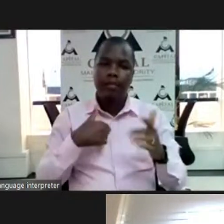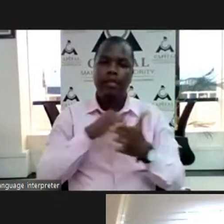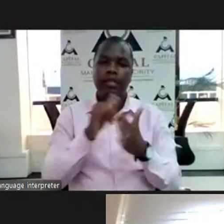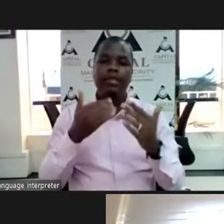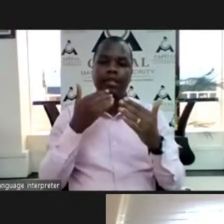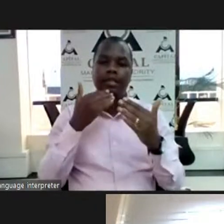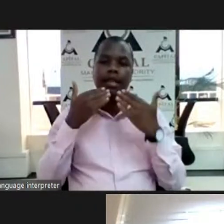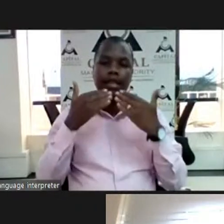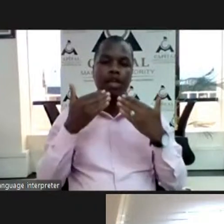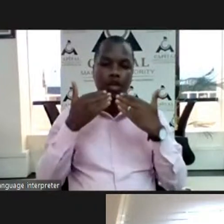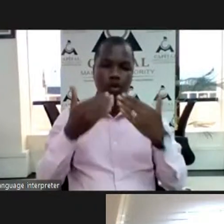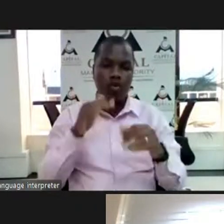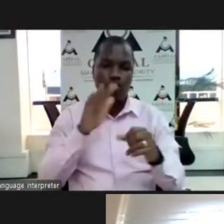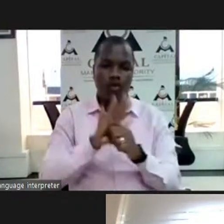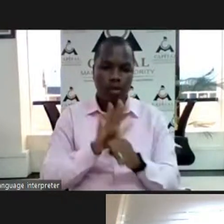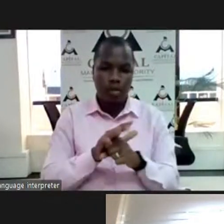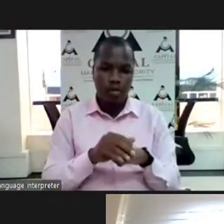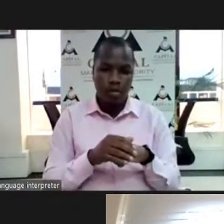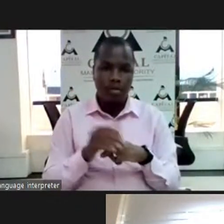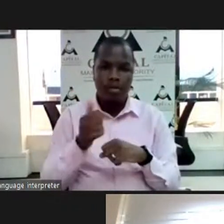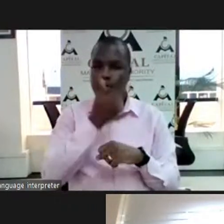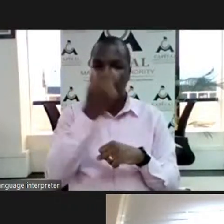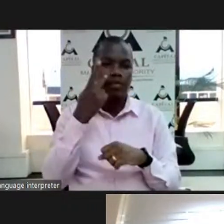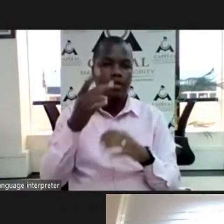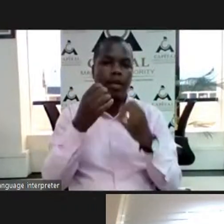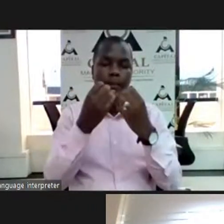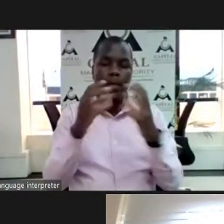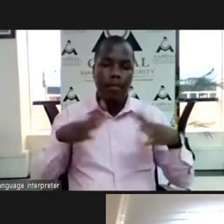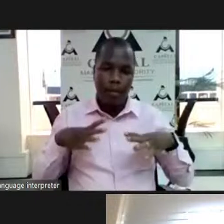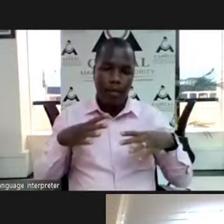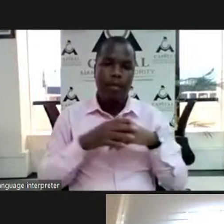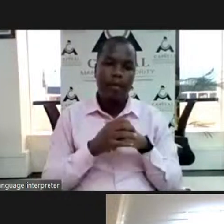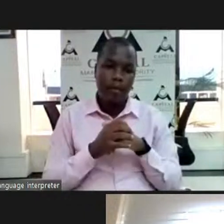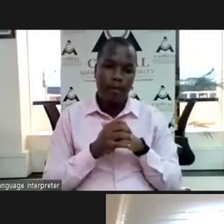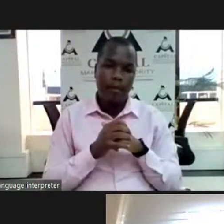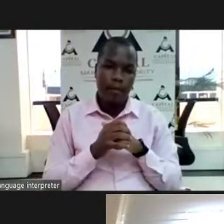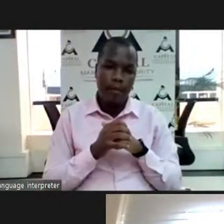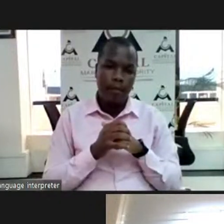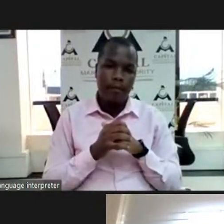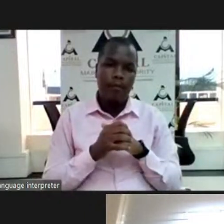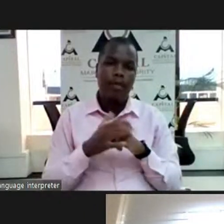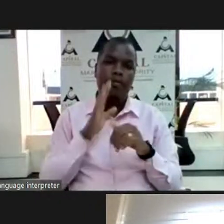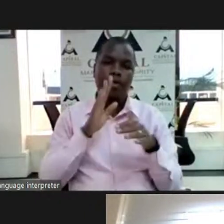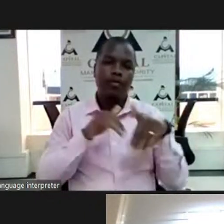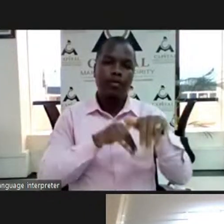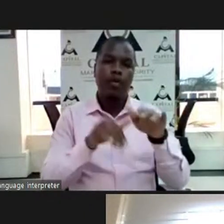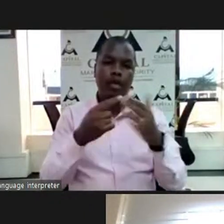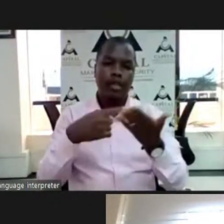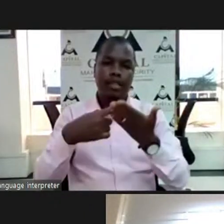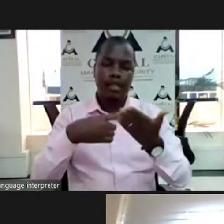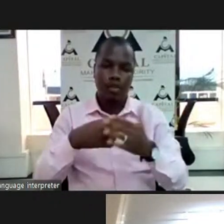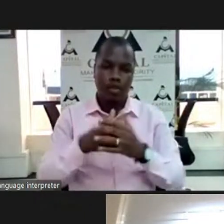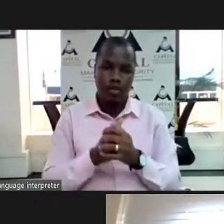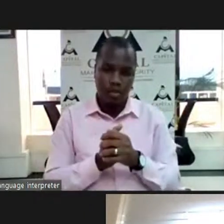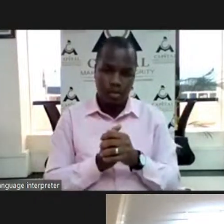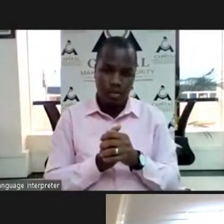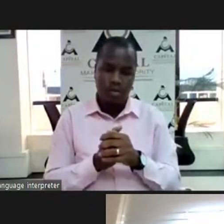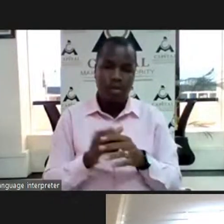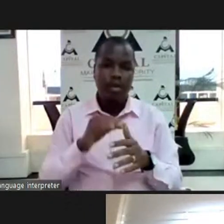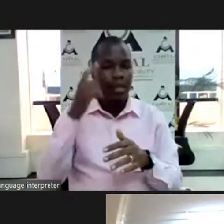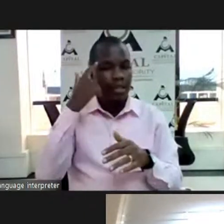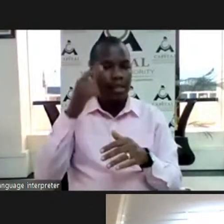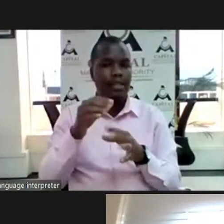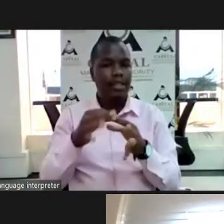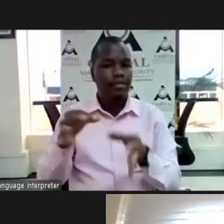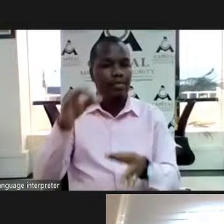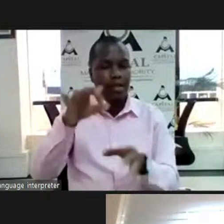thanks so much, because I've seen so many people have been following the discussions. And I think this is the spirit.